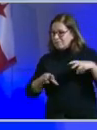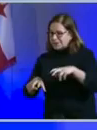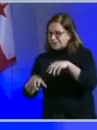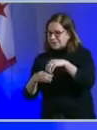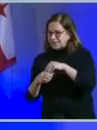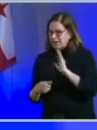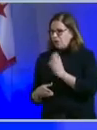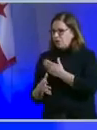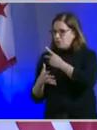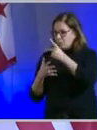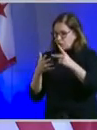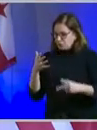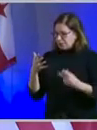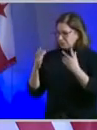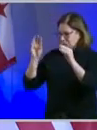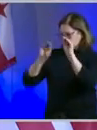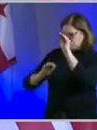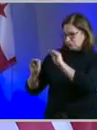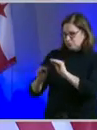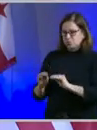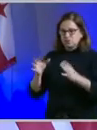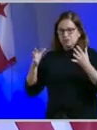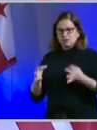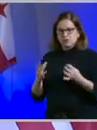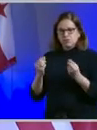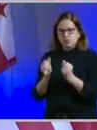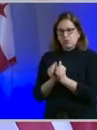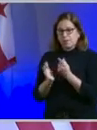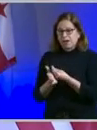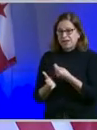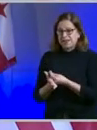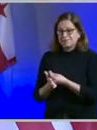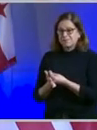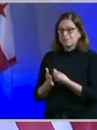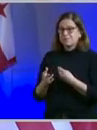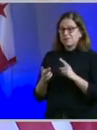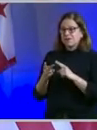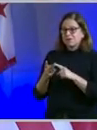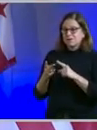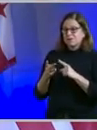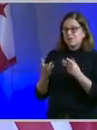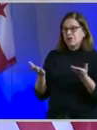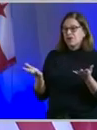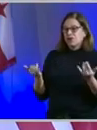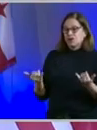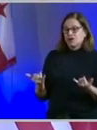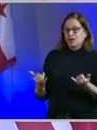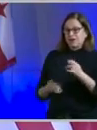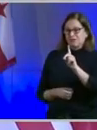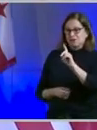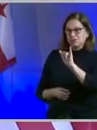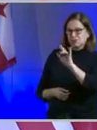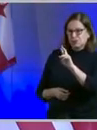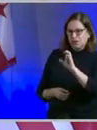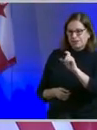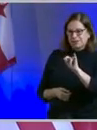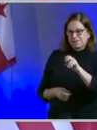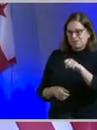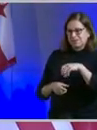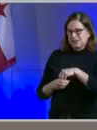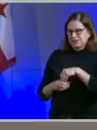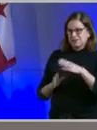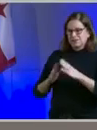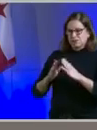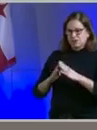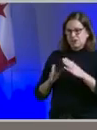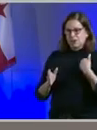Albert, former City Administrator and current Director of the Downtown Bid. We have Mayor Williams, former two-term Mayor of the